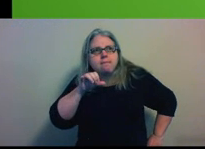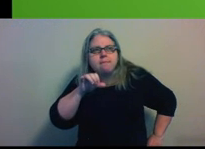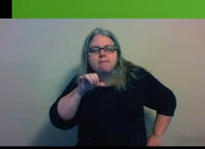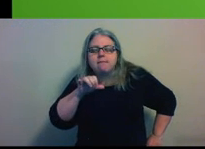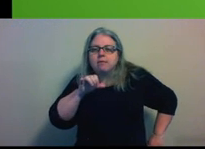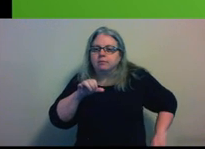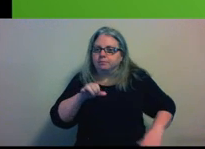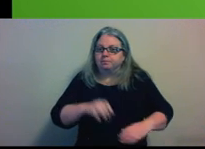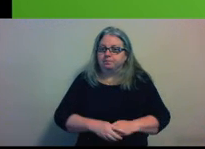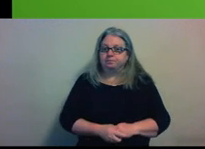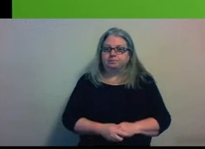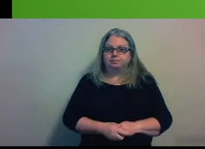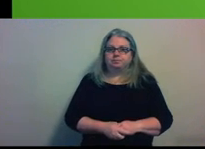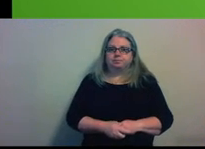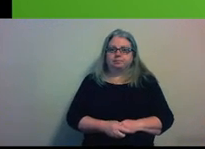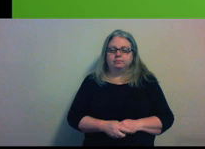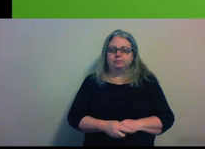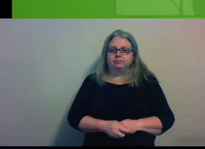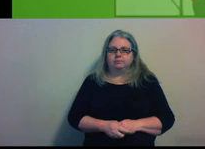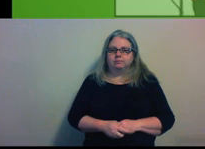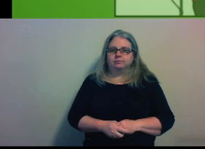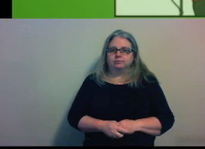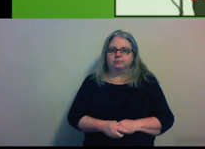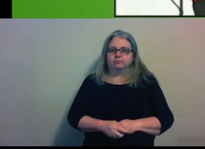is happening in the session online.